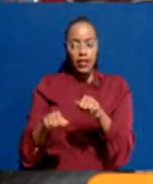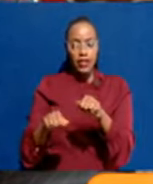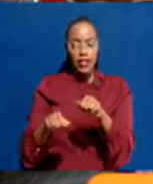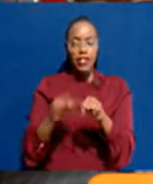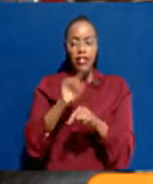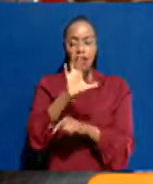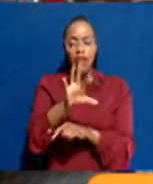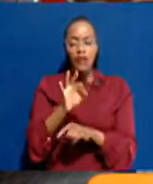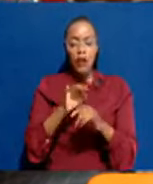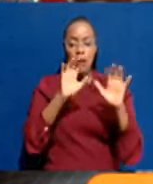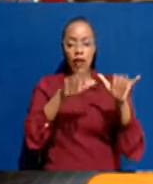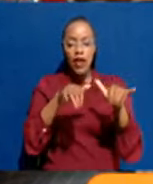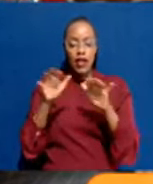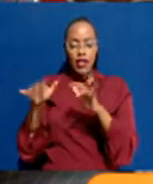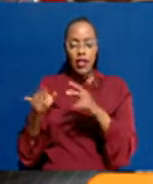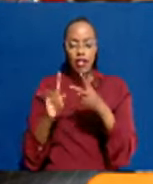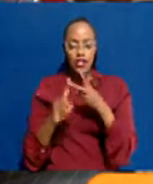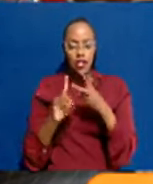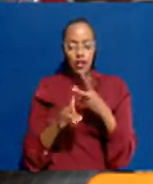He took agriculture.